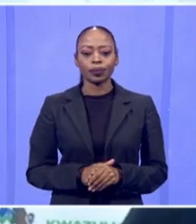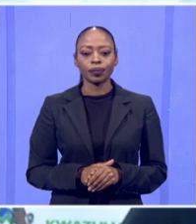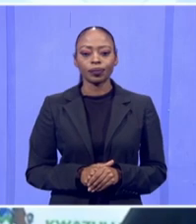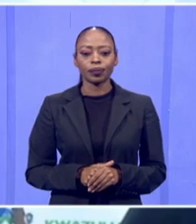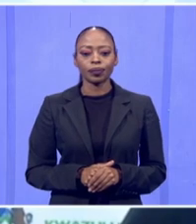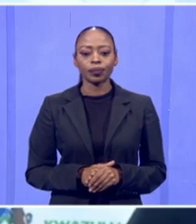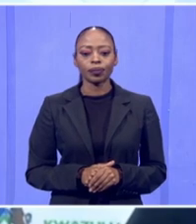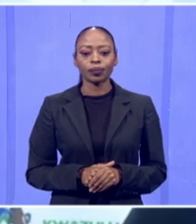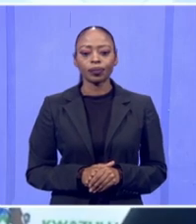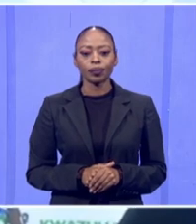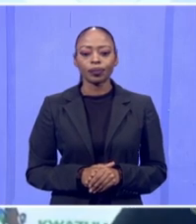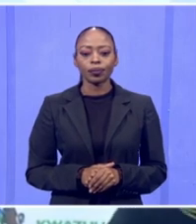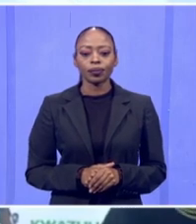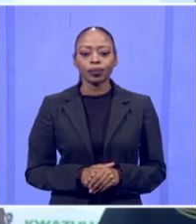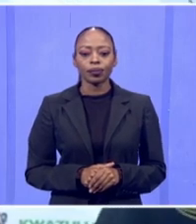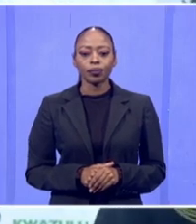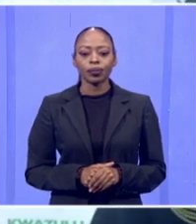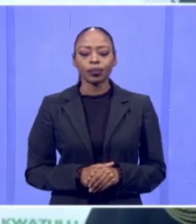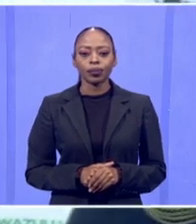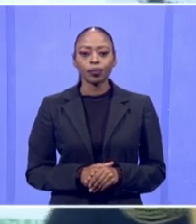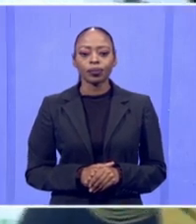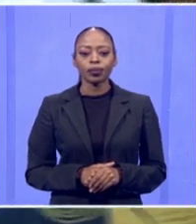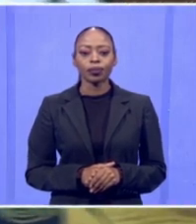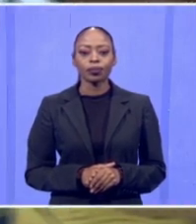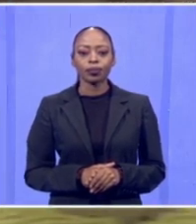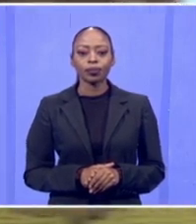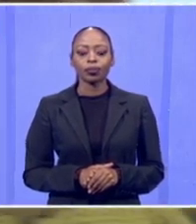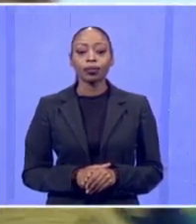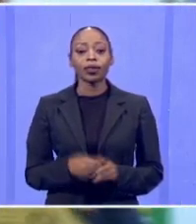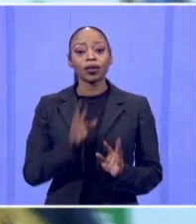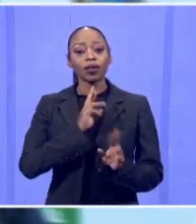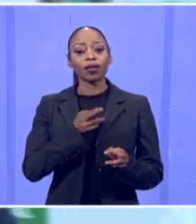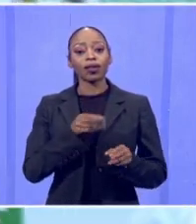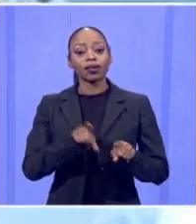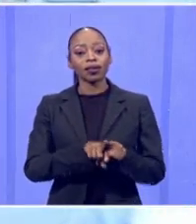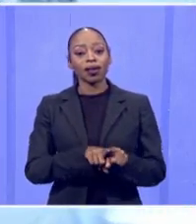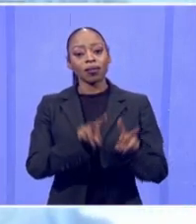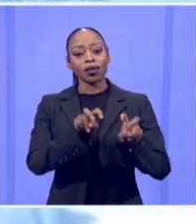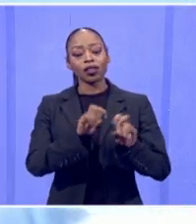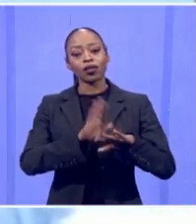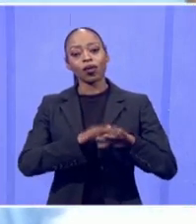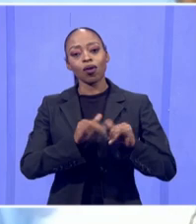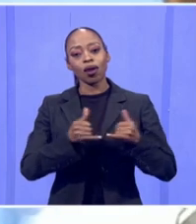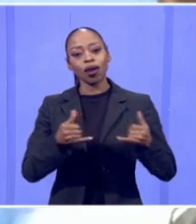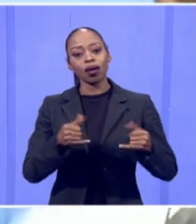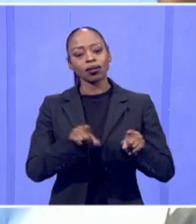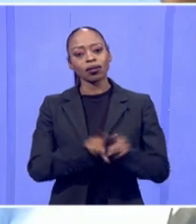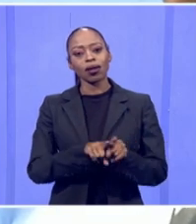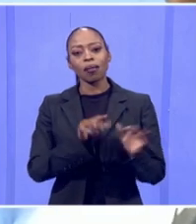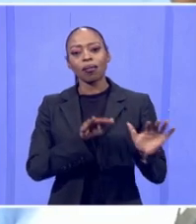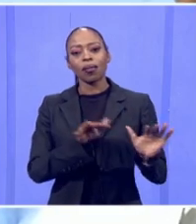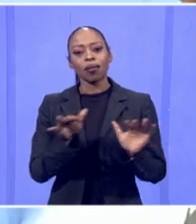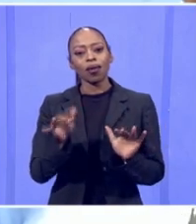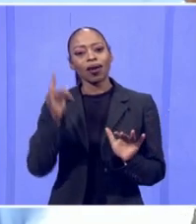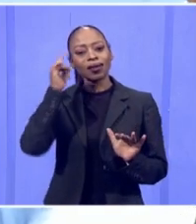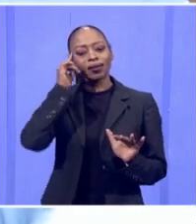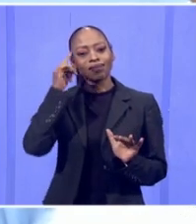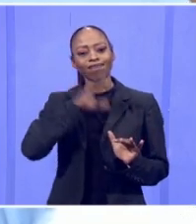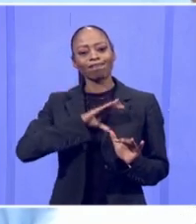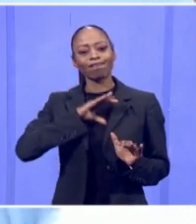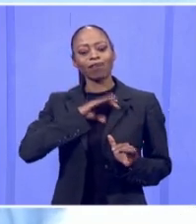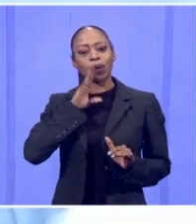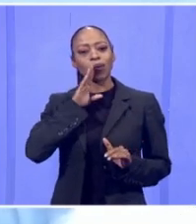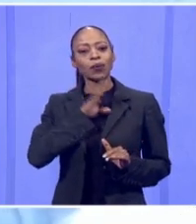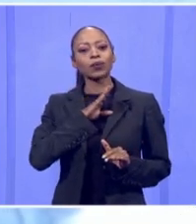to learn. Thank you. You know, I just want to respond to the online issue, because I think people get uncomfortable